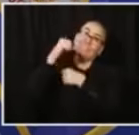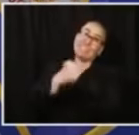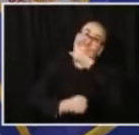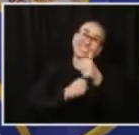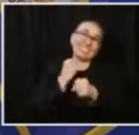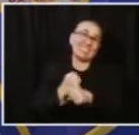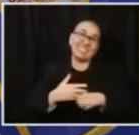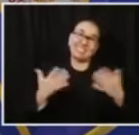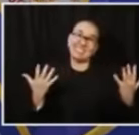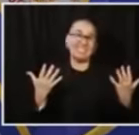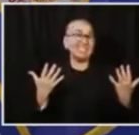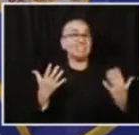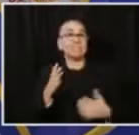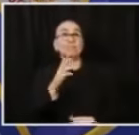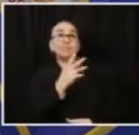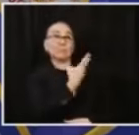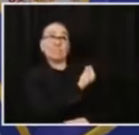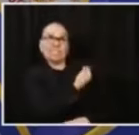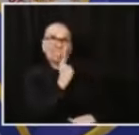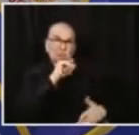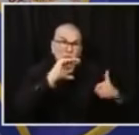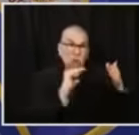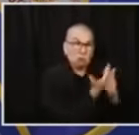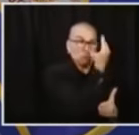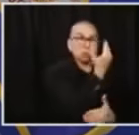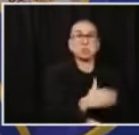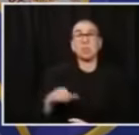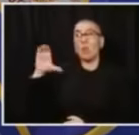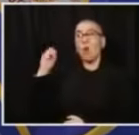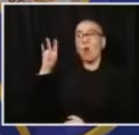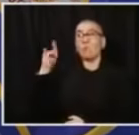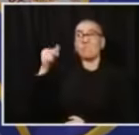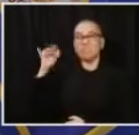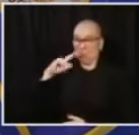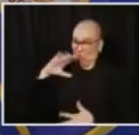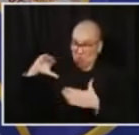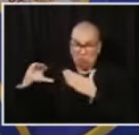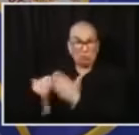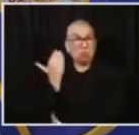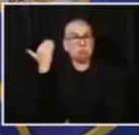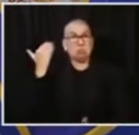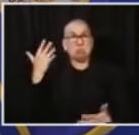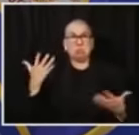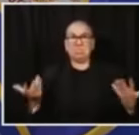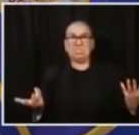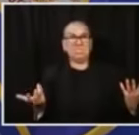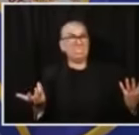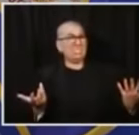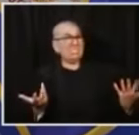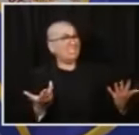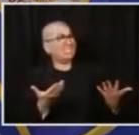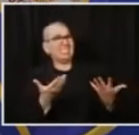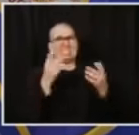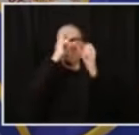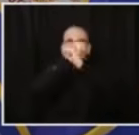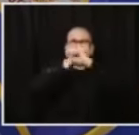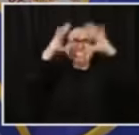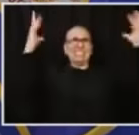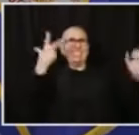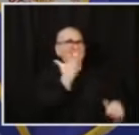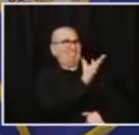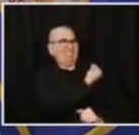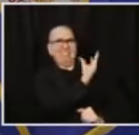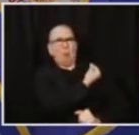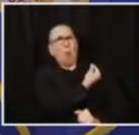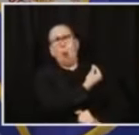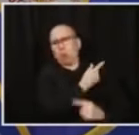have been around for hundreds of years, saving millions of lives each year. We are optimistic, but we will continue to proceed with